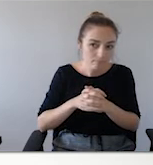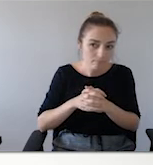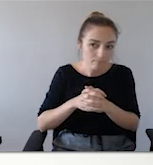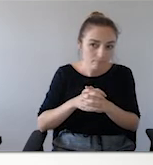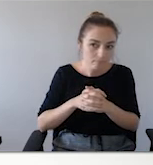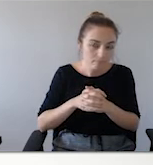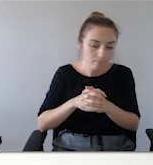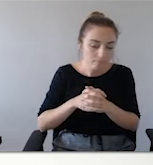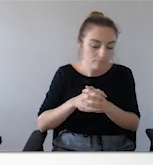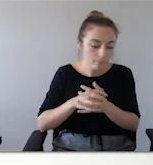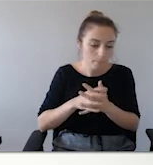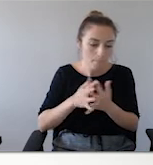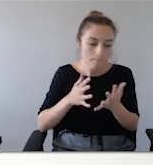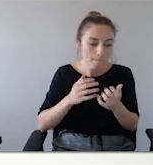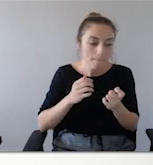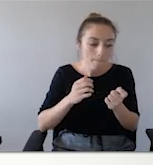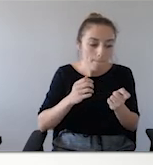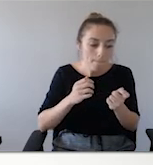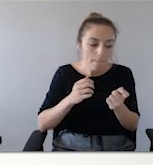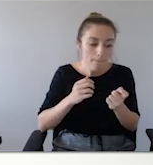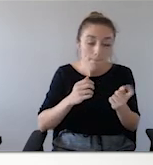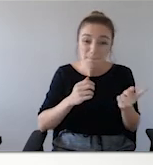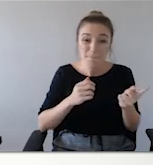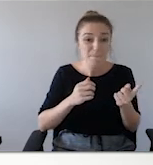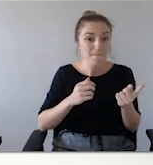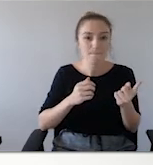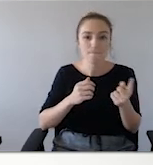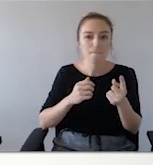No. No? No. So,